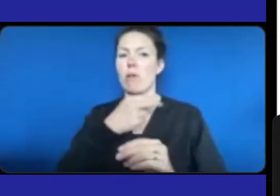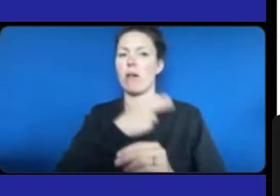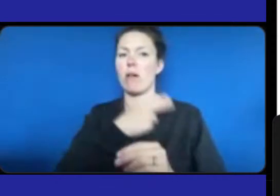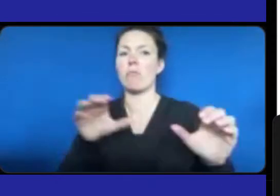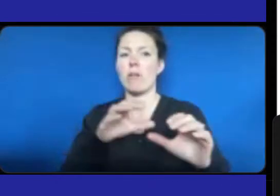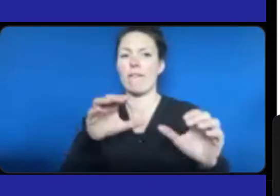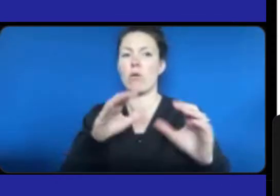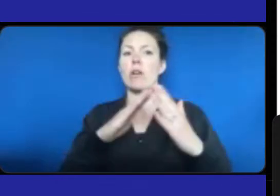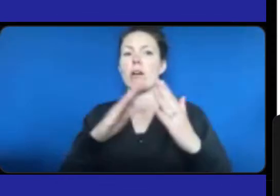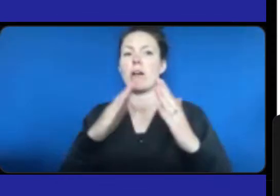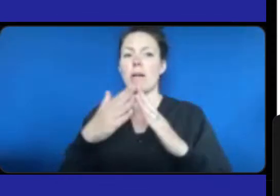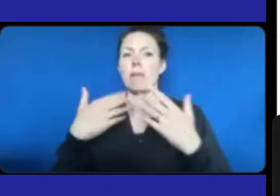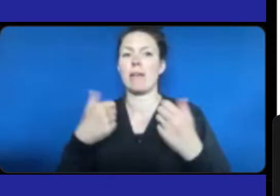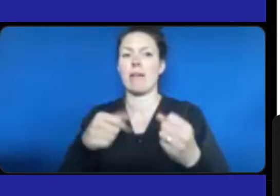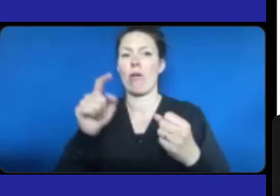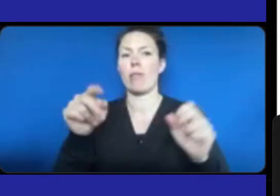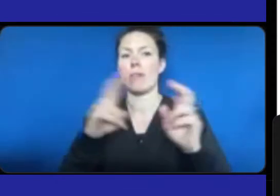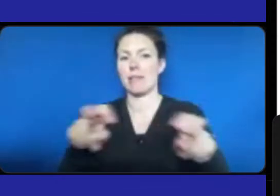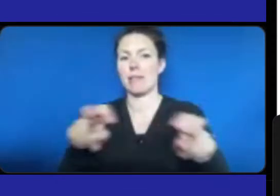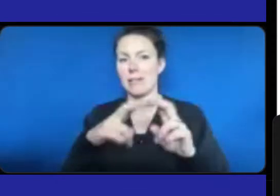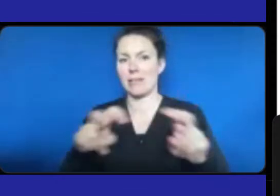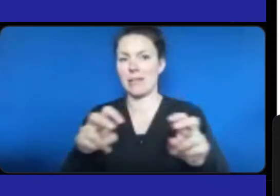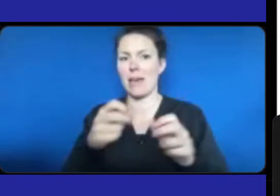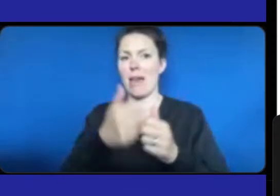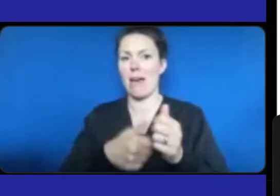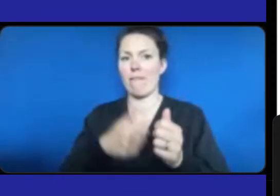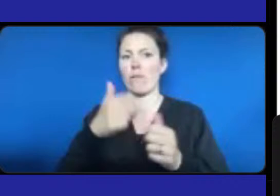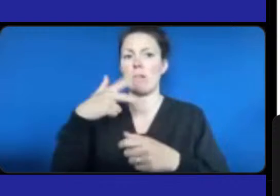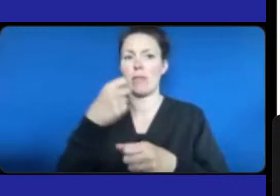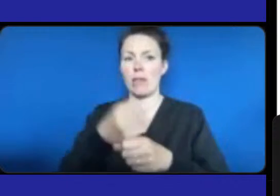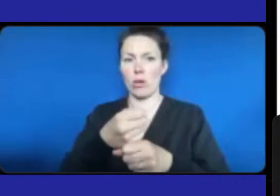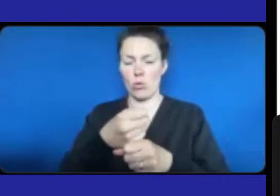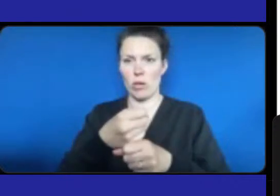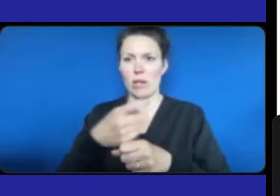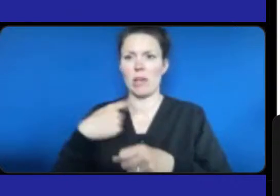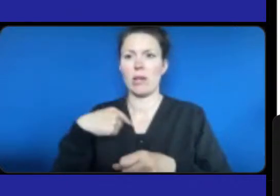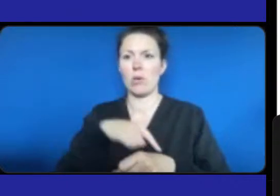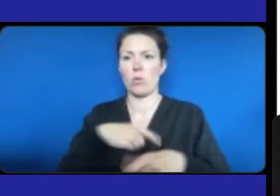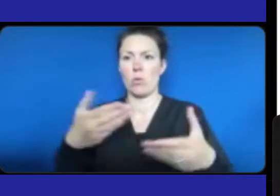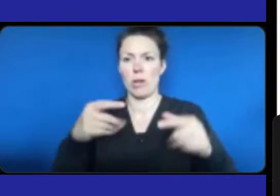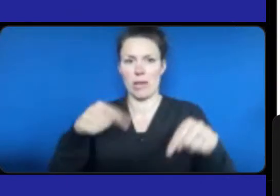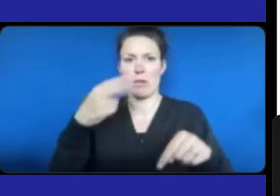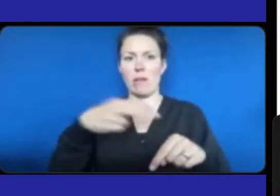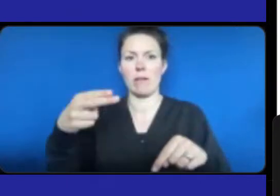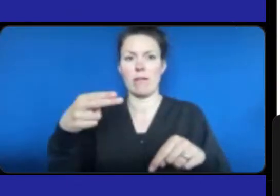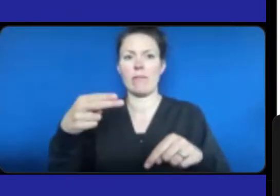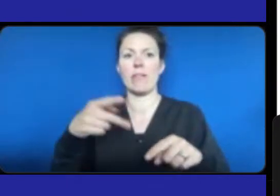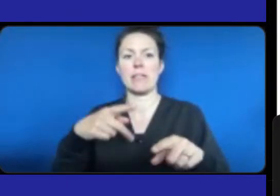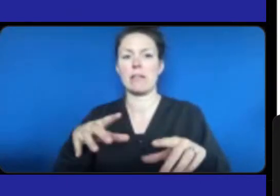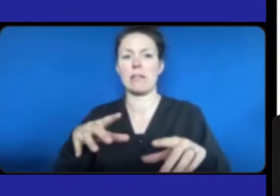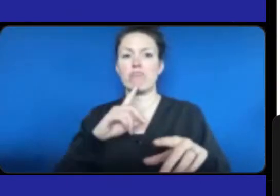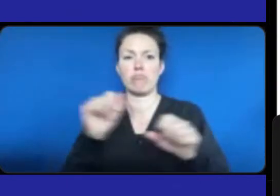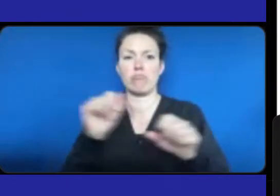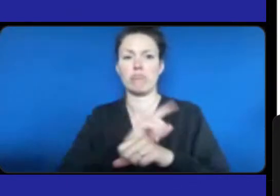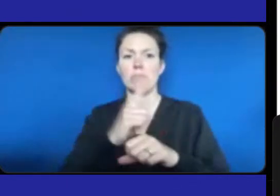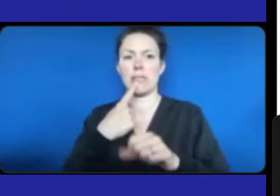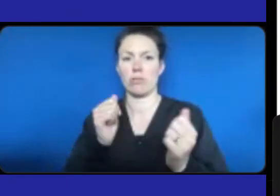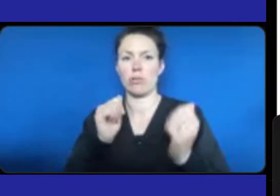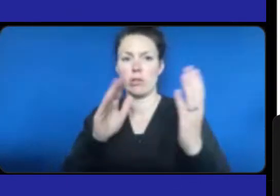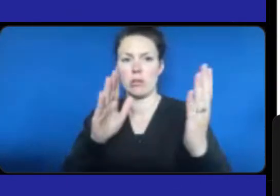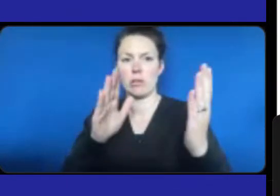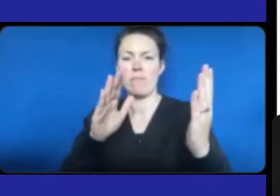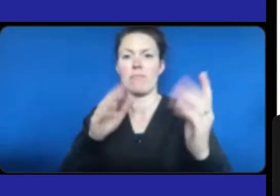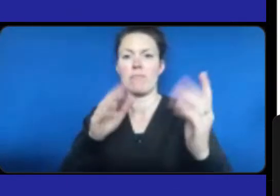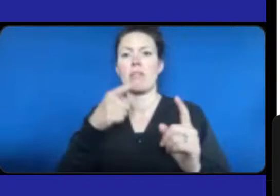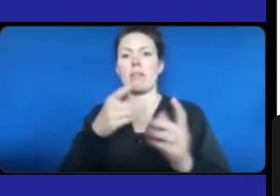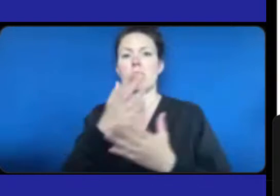community health needs assessment every 3 years. We here at Health and Hospitals take this very seriously. It is part and parcel of the